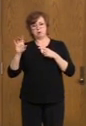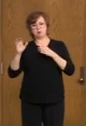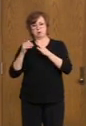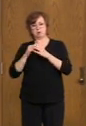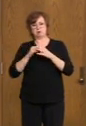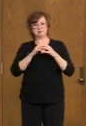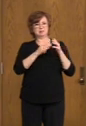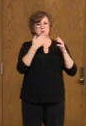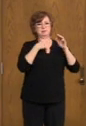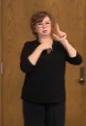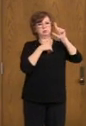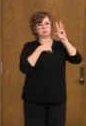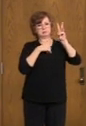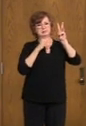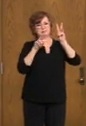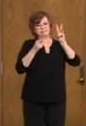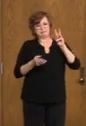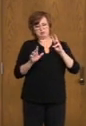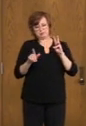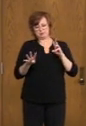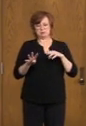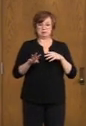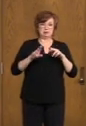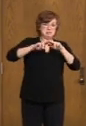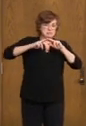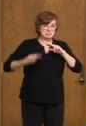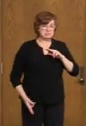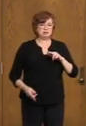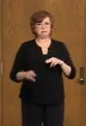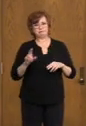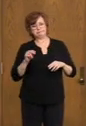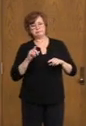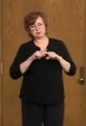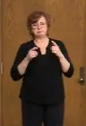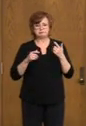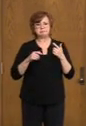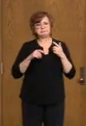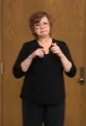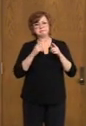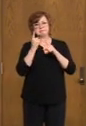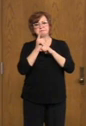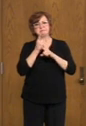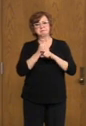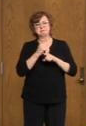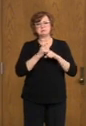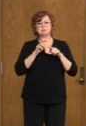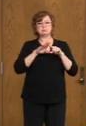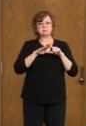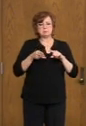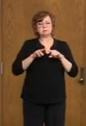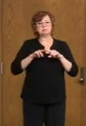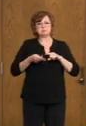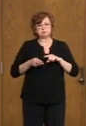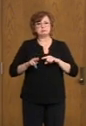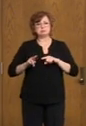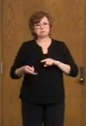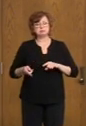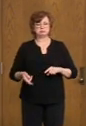direction. Our active case numbers have increased from 3,200 to 4,000, but around that, I think we have seen